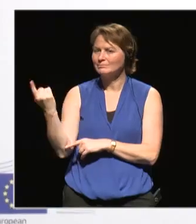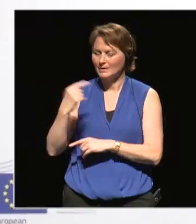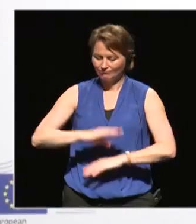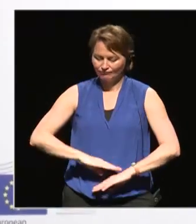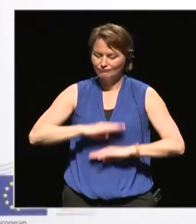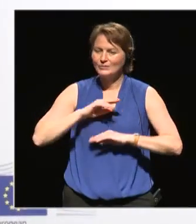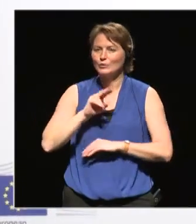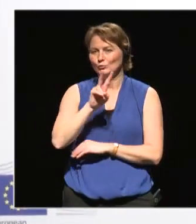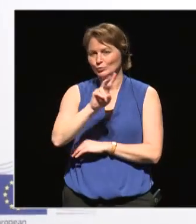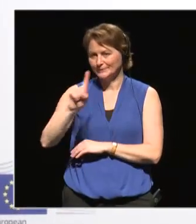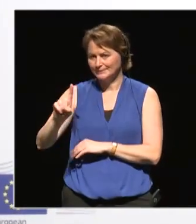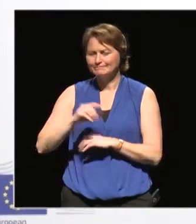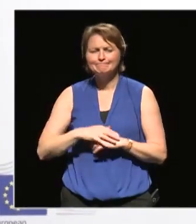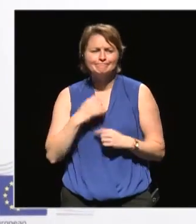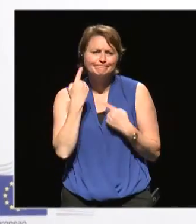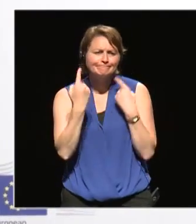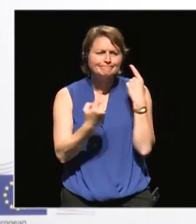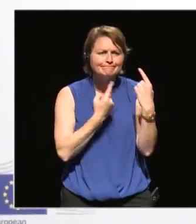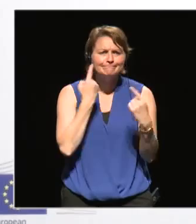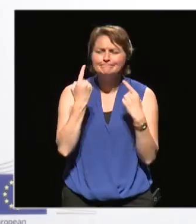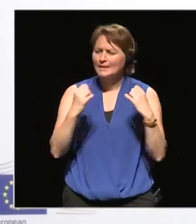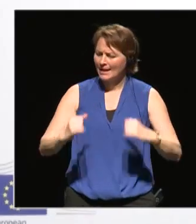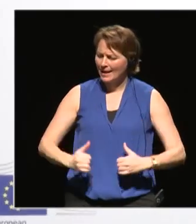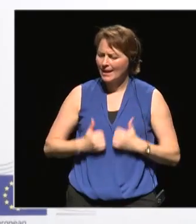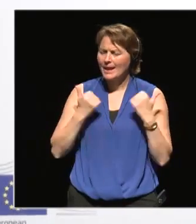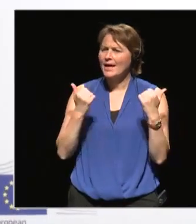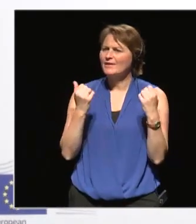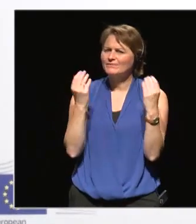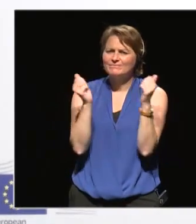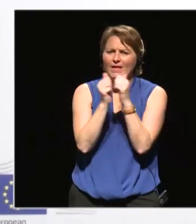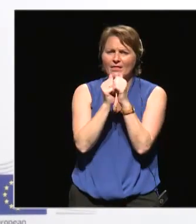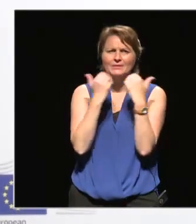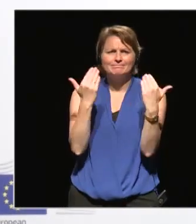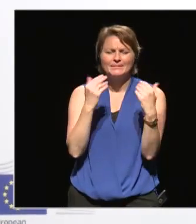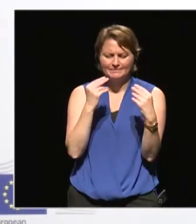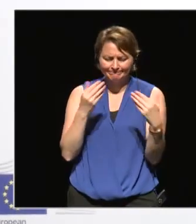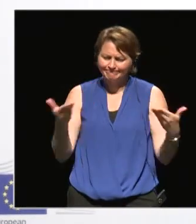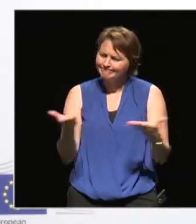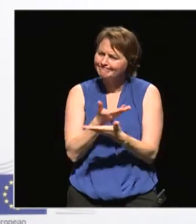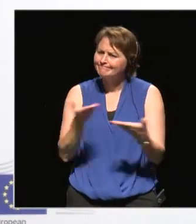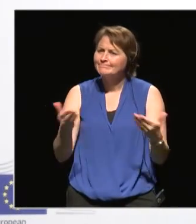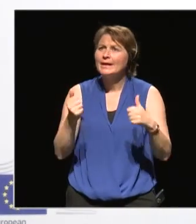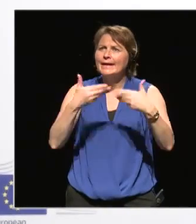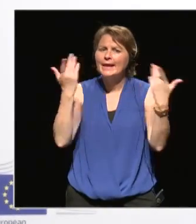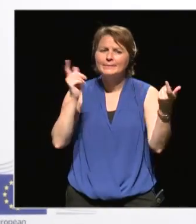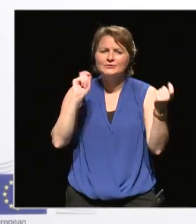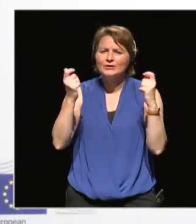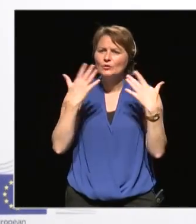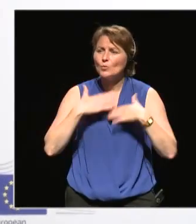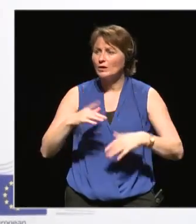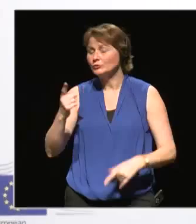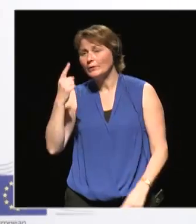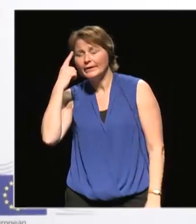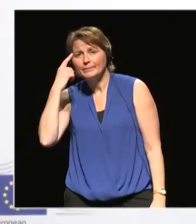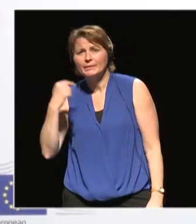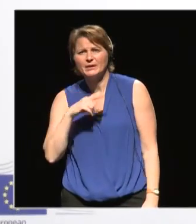I wonder what is the value of life in the negotiations on climate change. I'm sure you must have asked yourselves the question at some